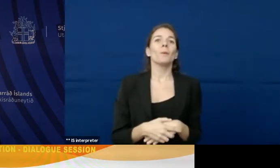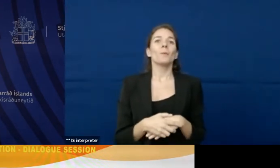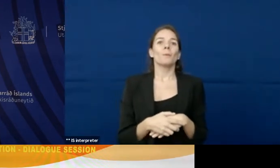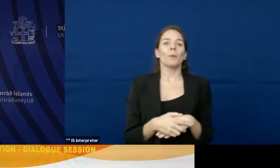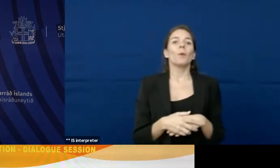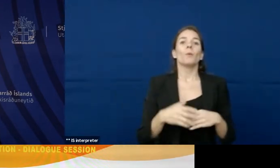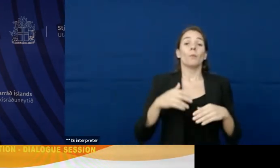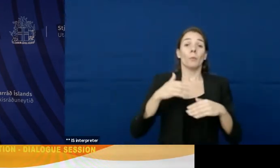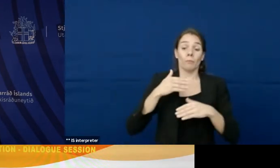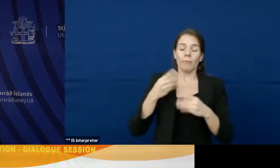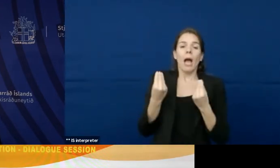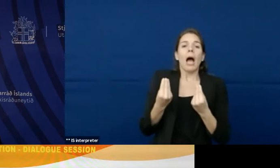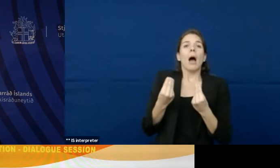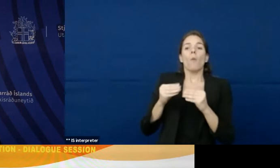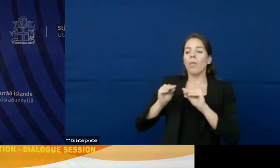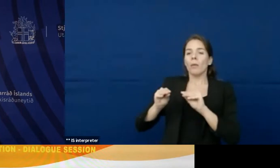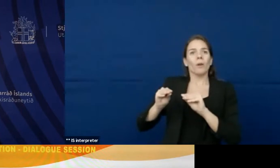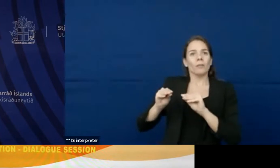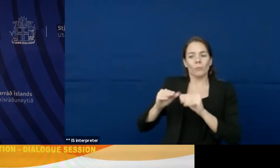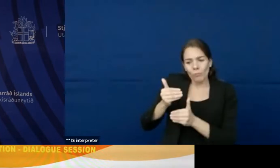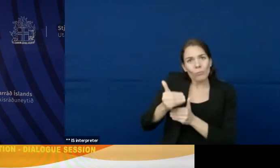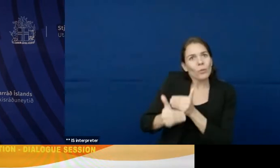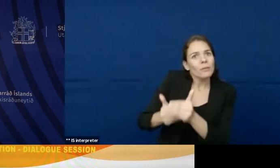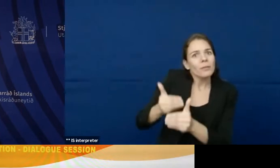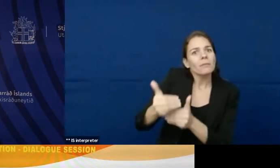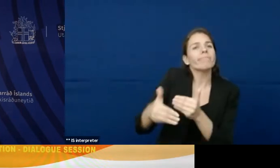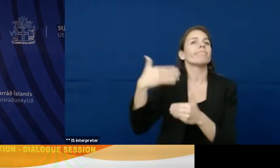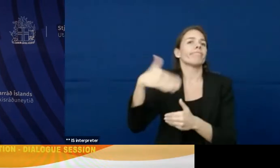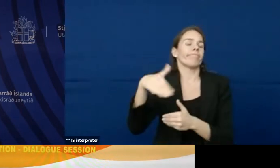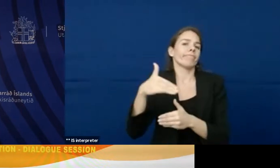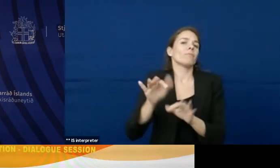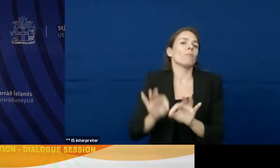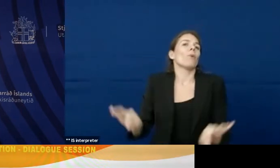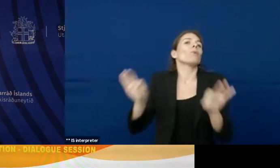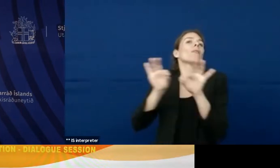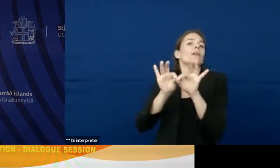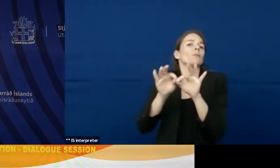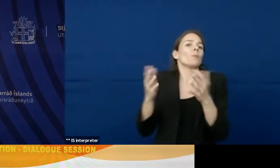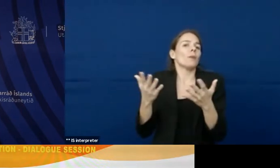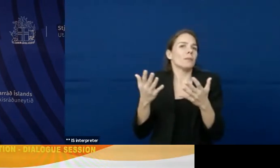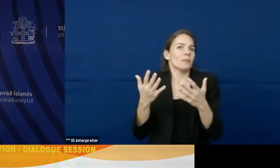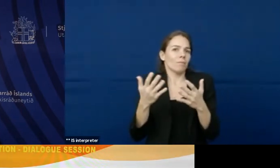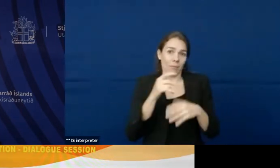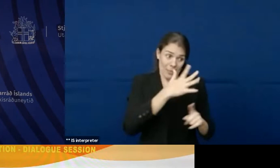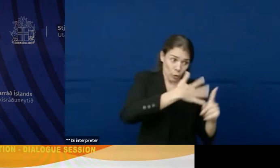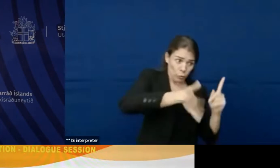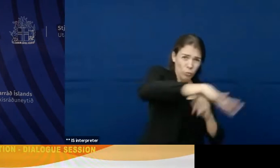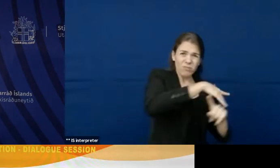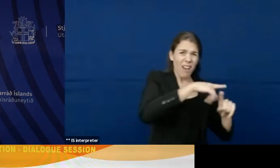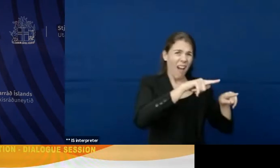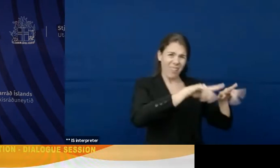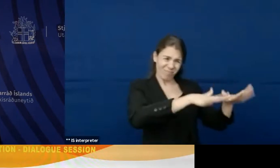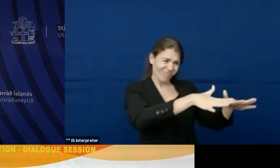shift attitudes and behavior can bring about meaningful change and have a long-term effect for the